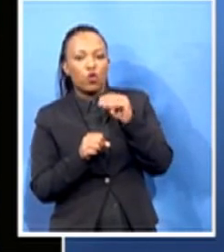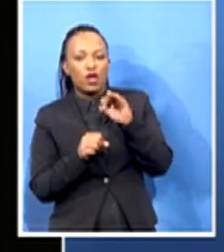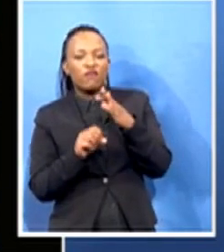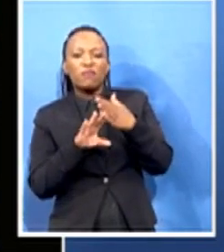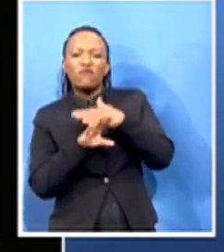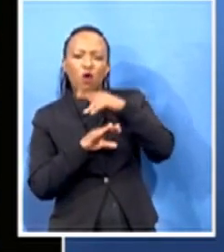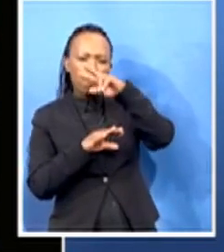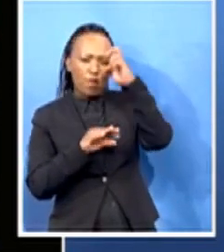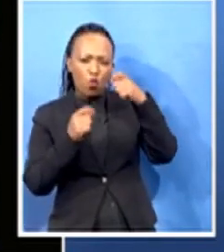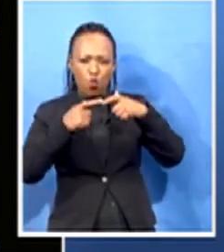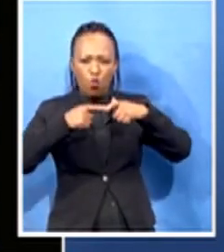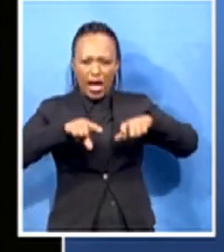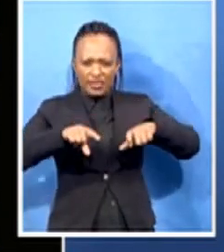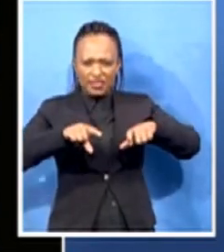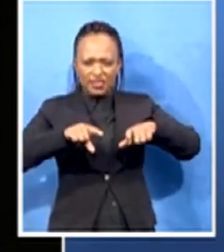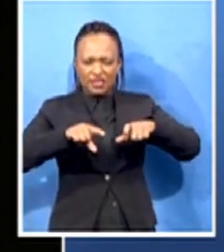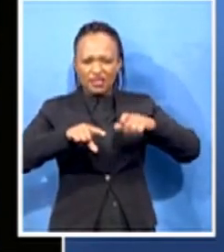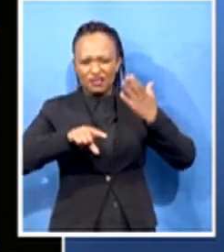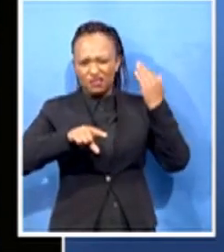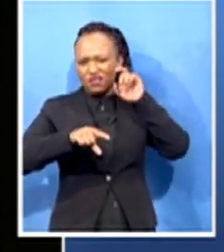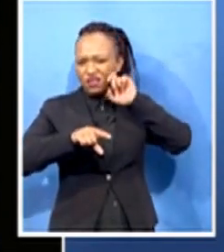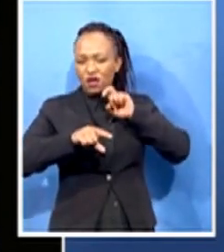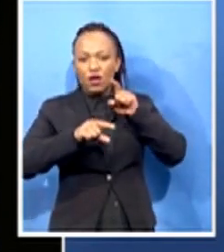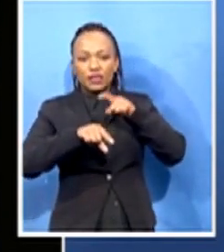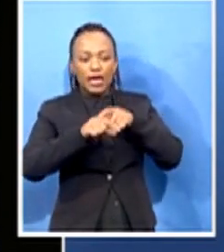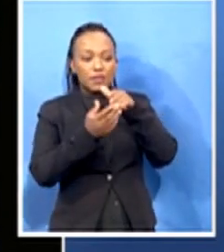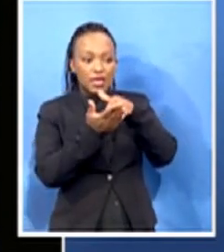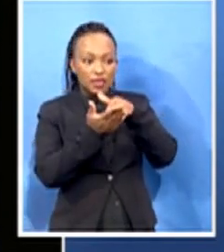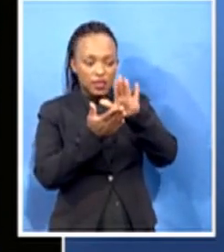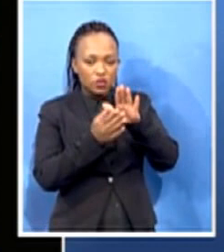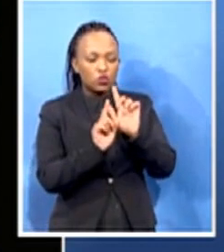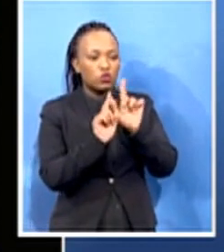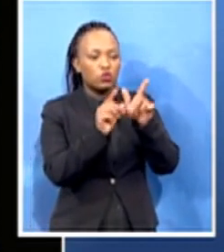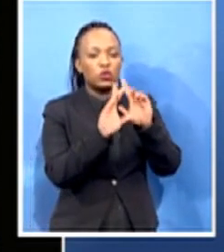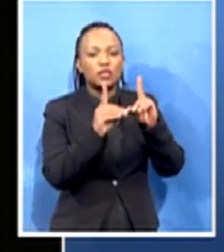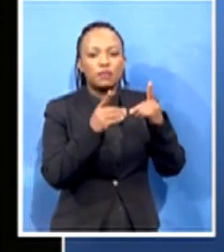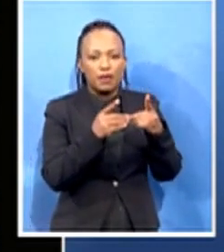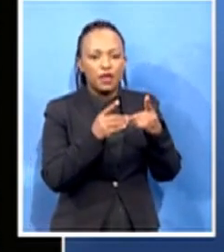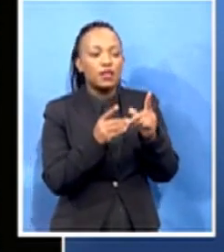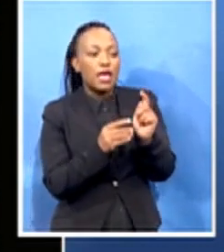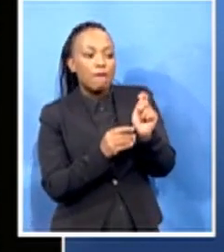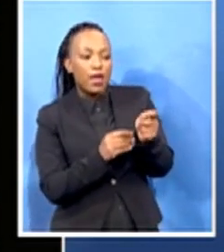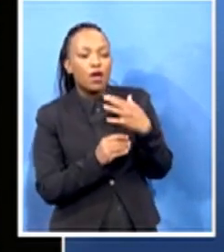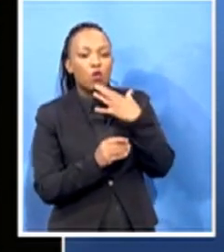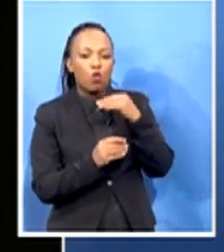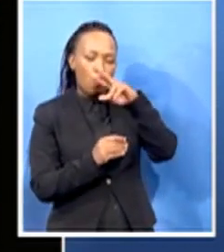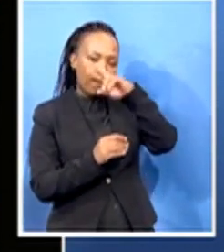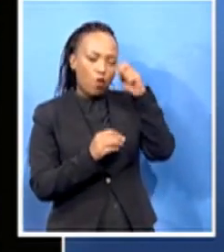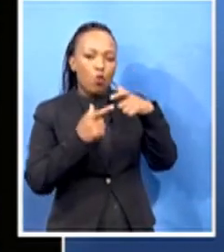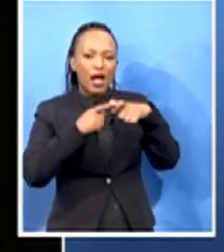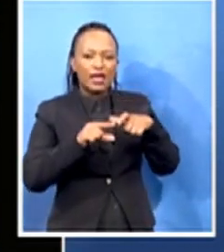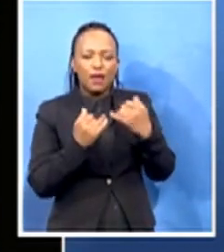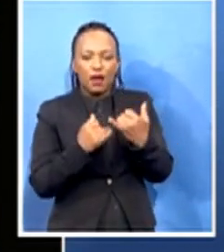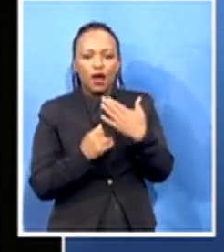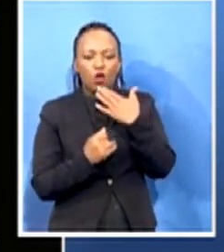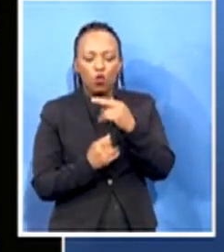you must go to the Department of Labor and get paid your UIF, which you call blue card. But during the lockdown, the workers